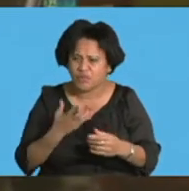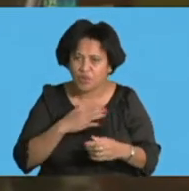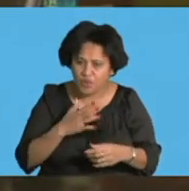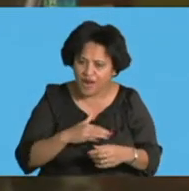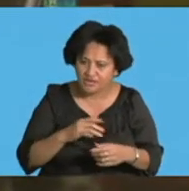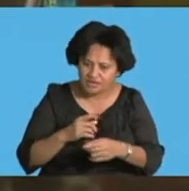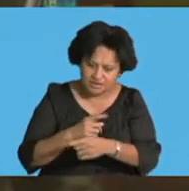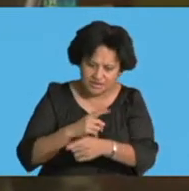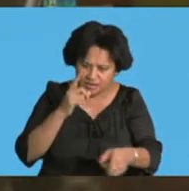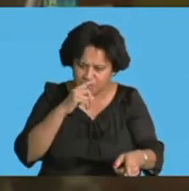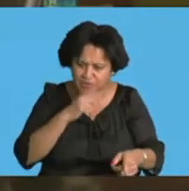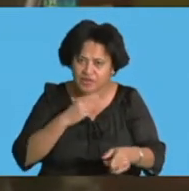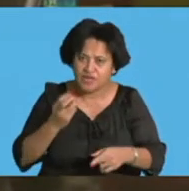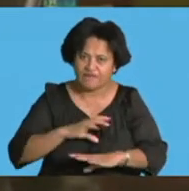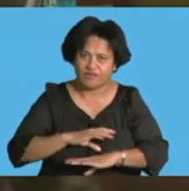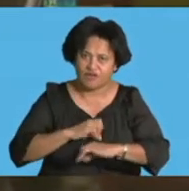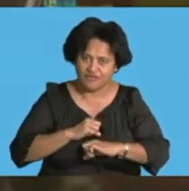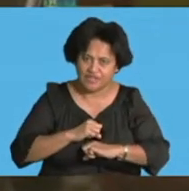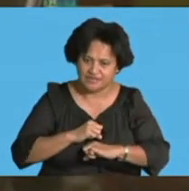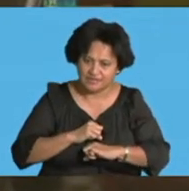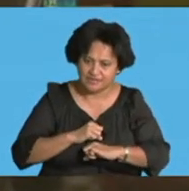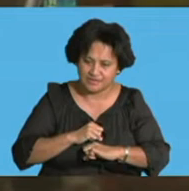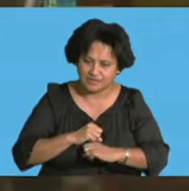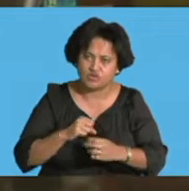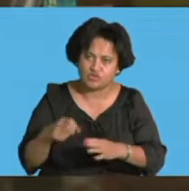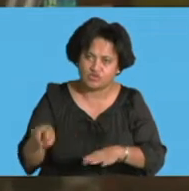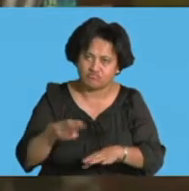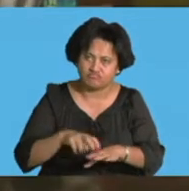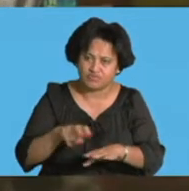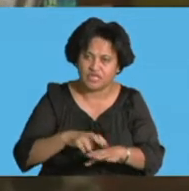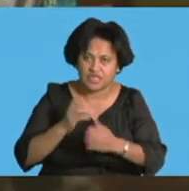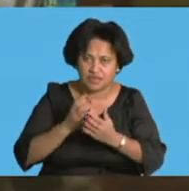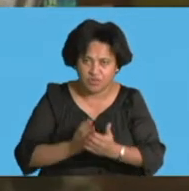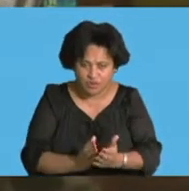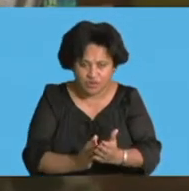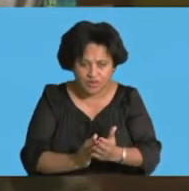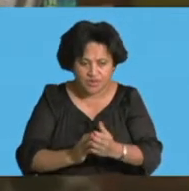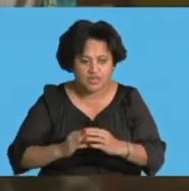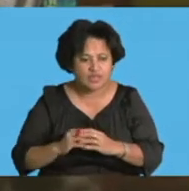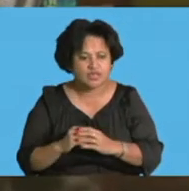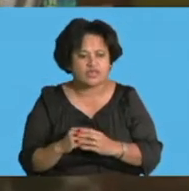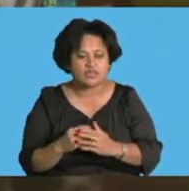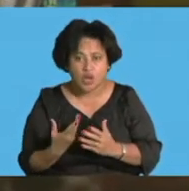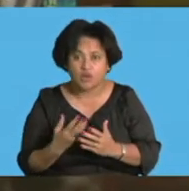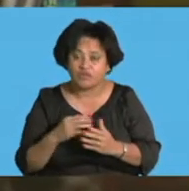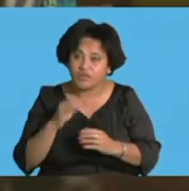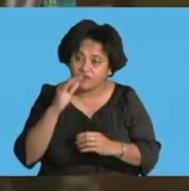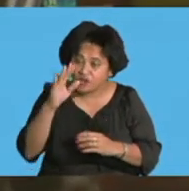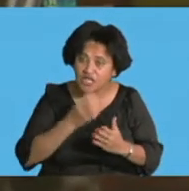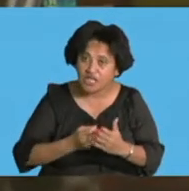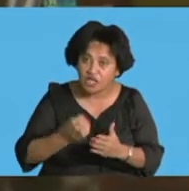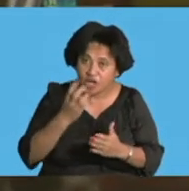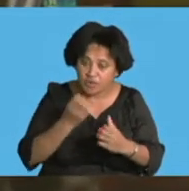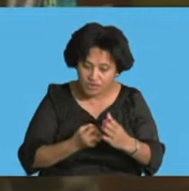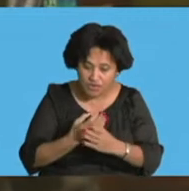maritime service offered by various providers. Mr. Speaker, say integral in future's economic growth is the need for